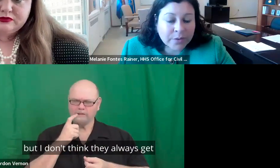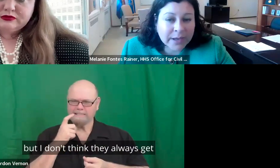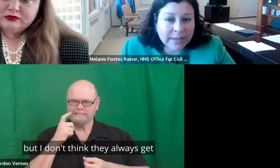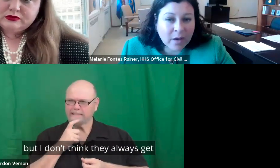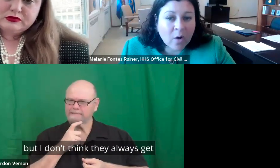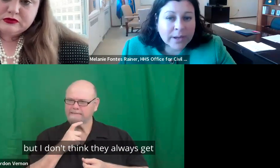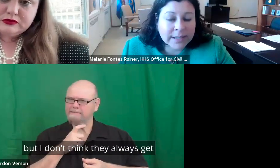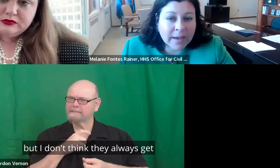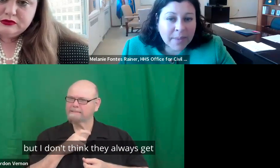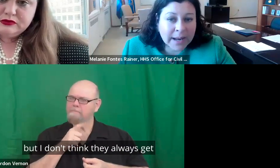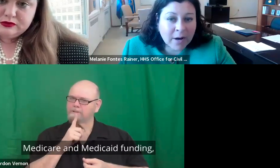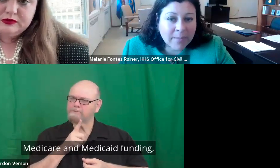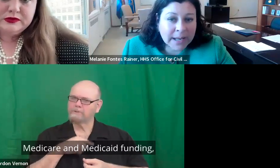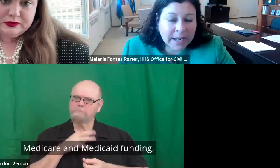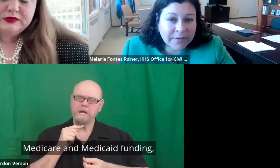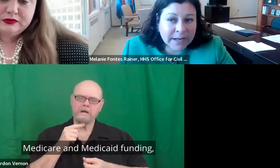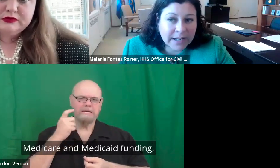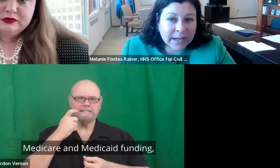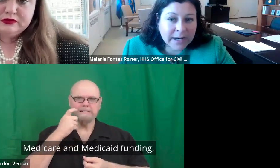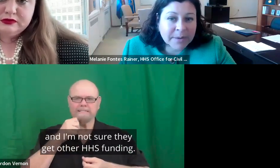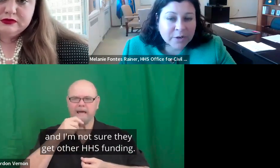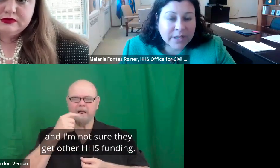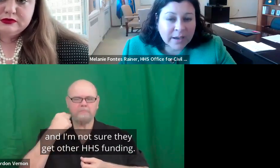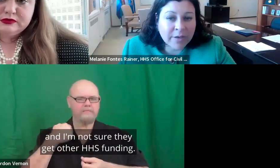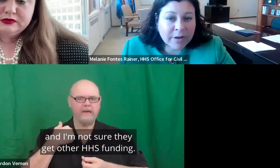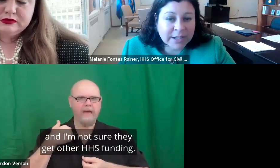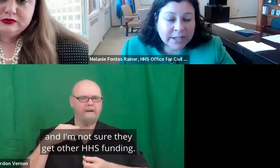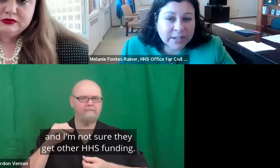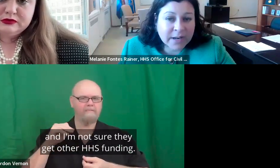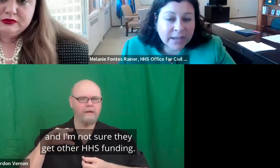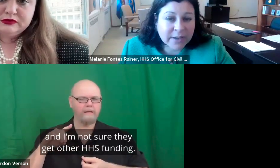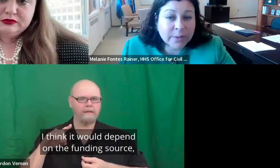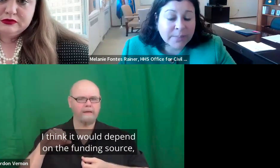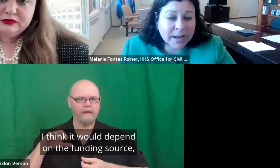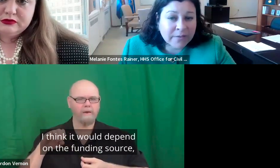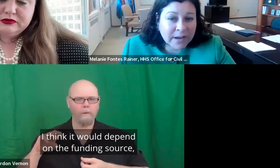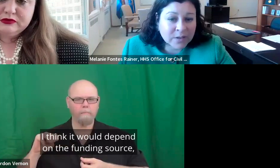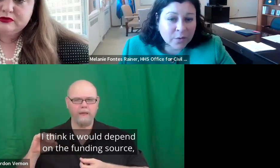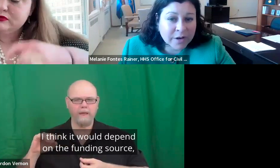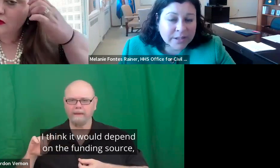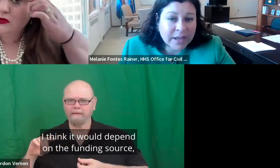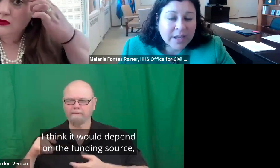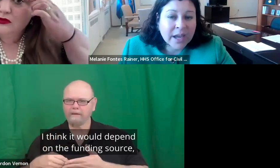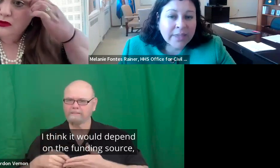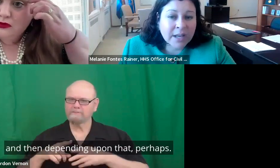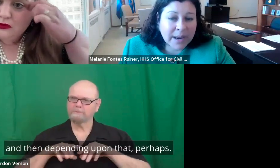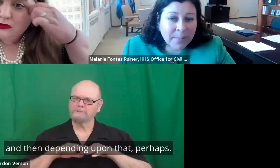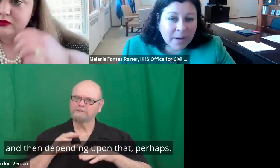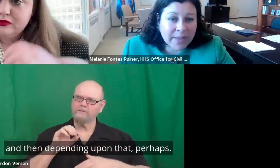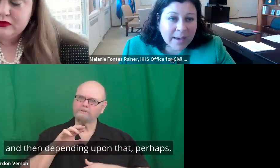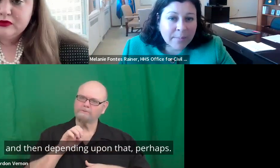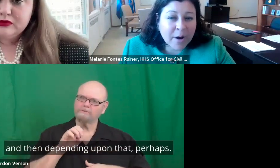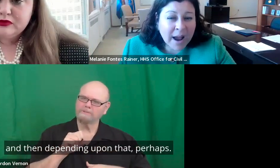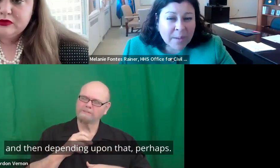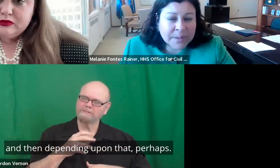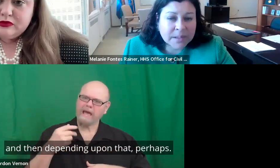I don't think they always get Medicare and Medicaid funding, and I'm not sure they get other HHS funding. I think it would depend on the funding source, and then depending